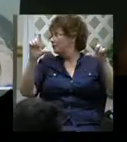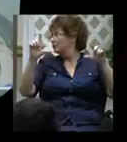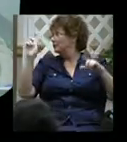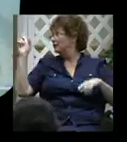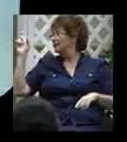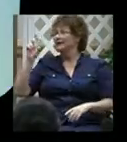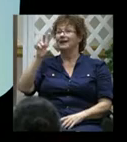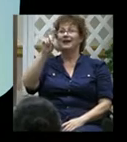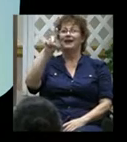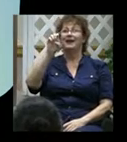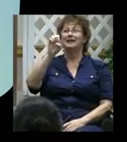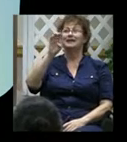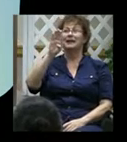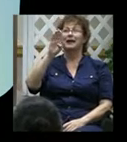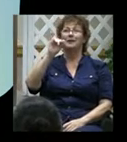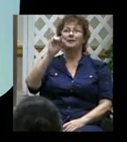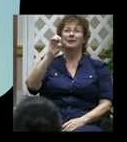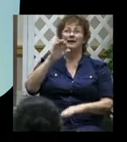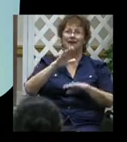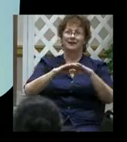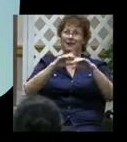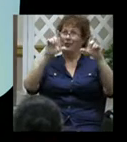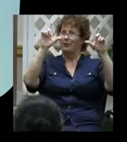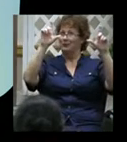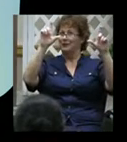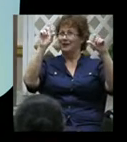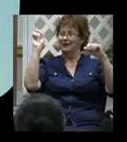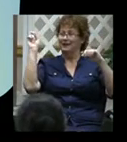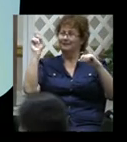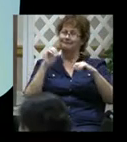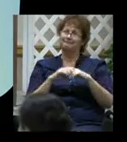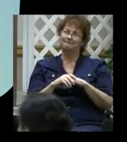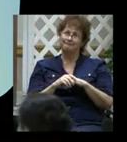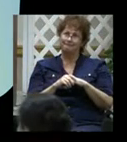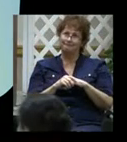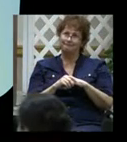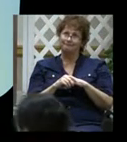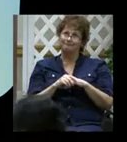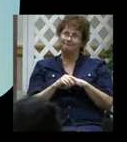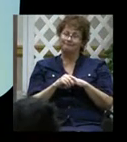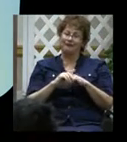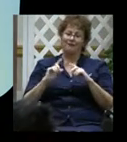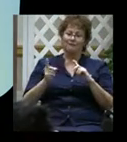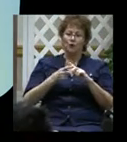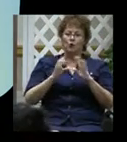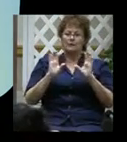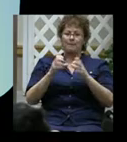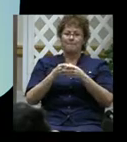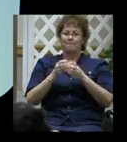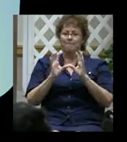Debbie there on the right. So the fundamentals module has